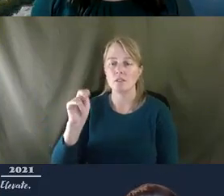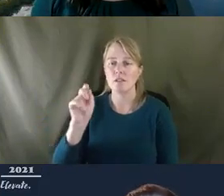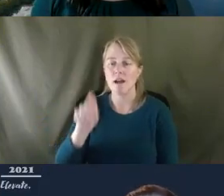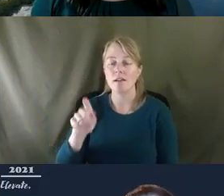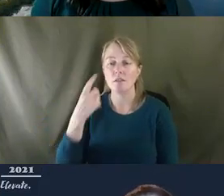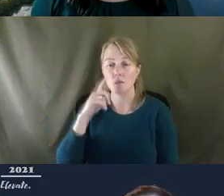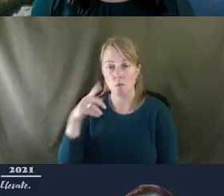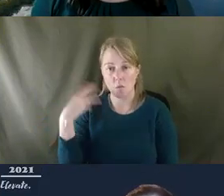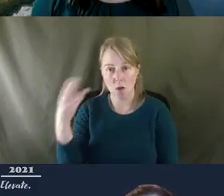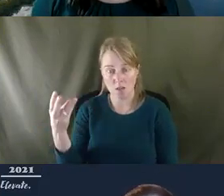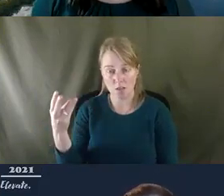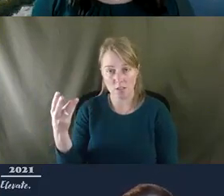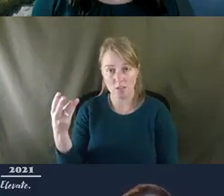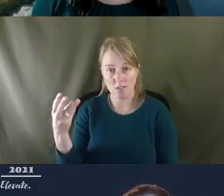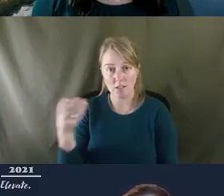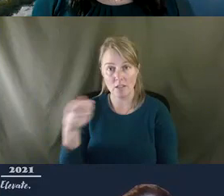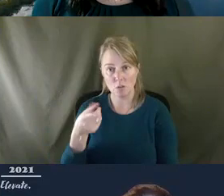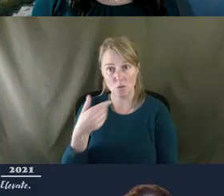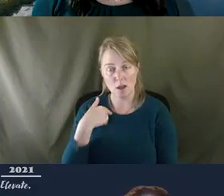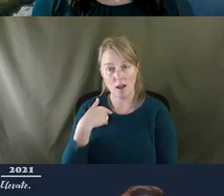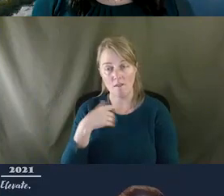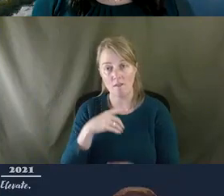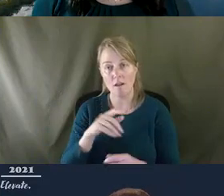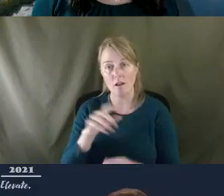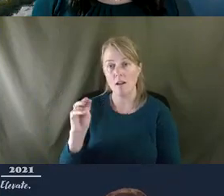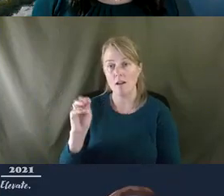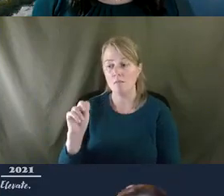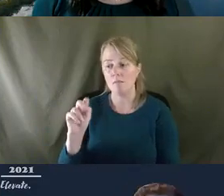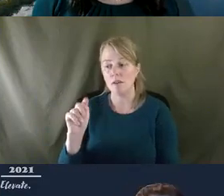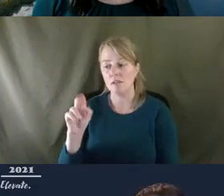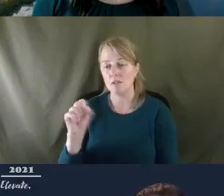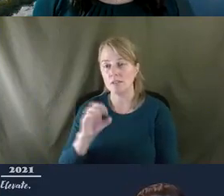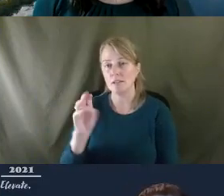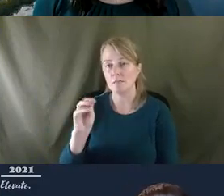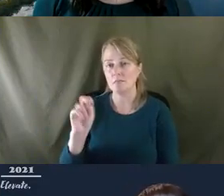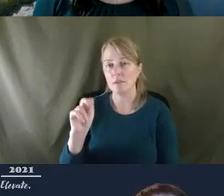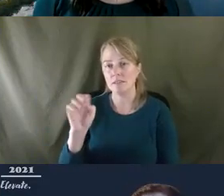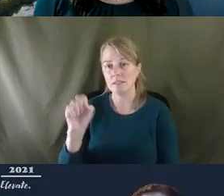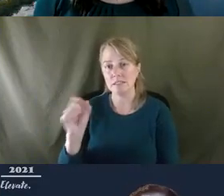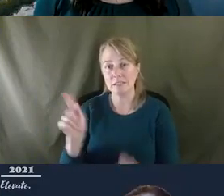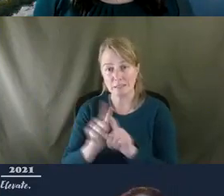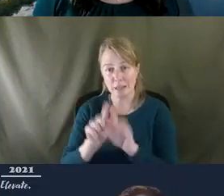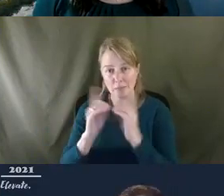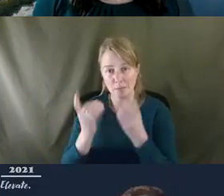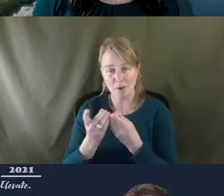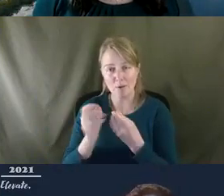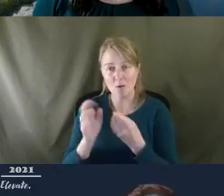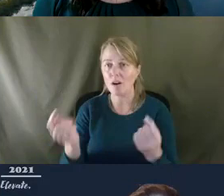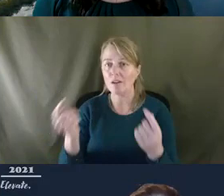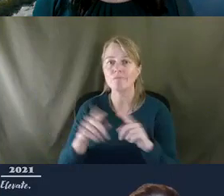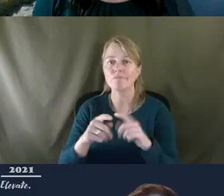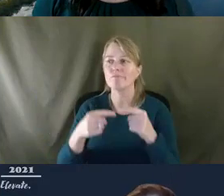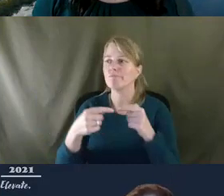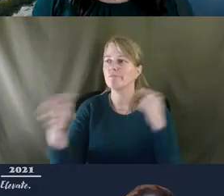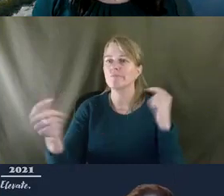Washington, do you have mentors and mentees in the same department or across departments? Which would you recommend?